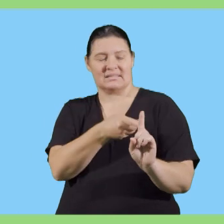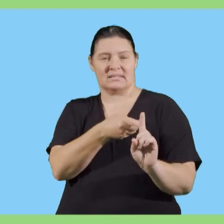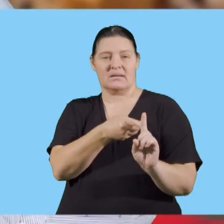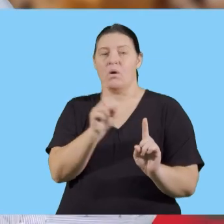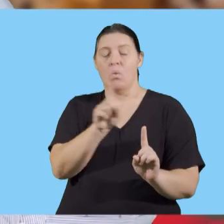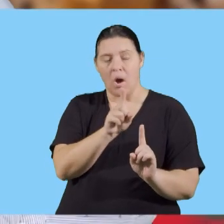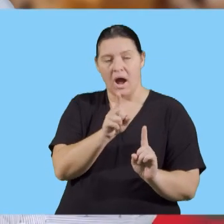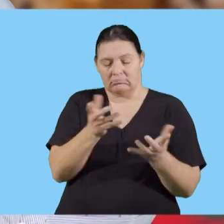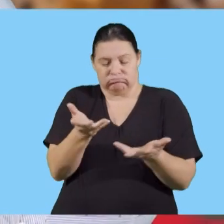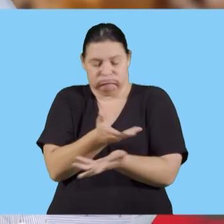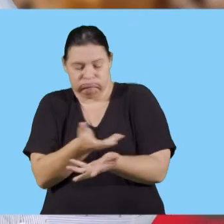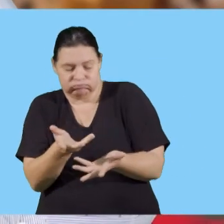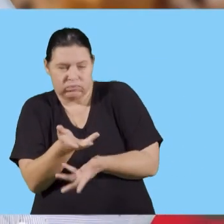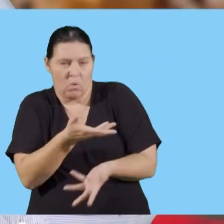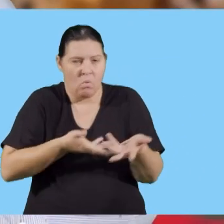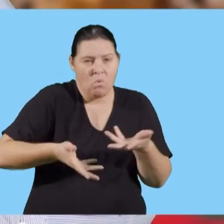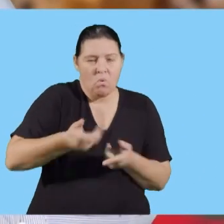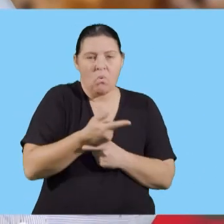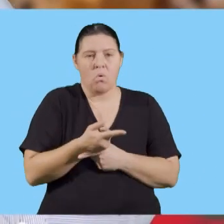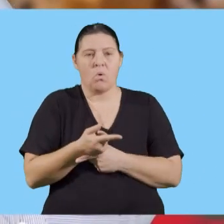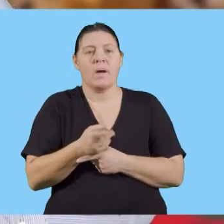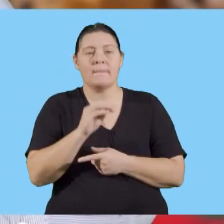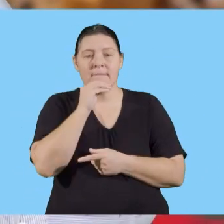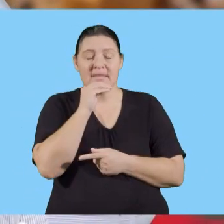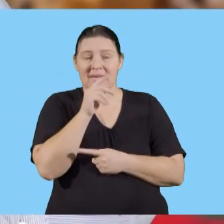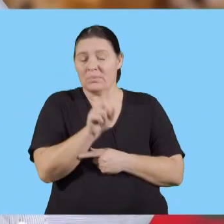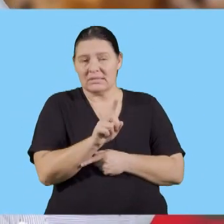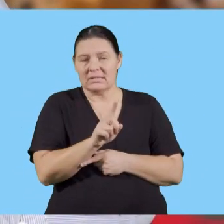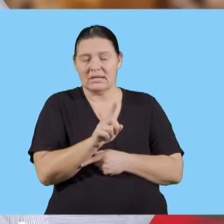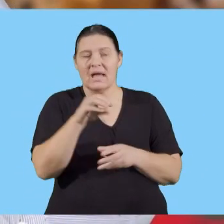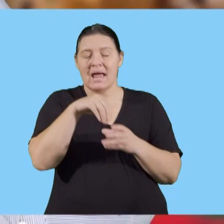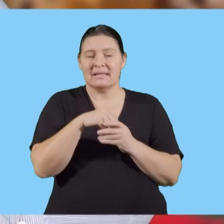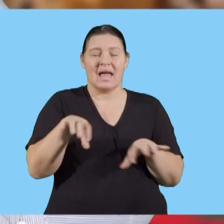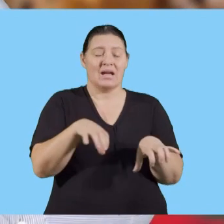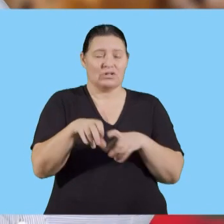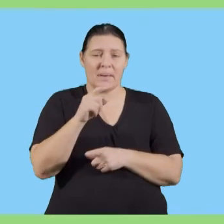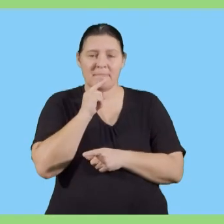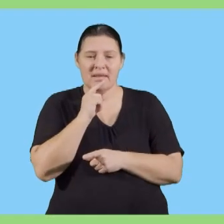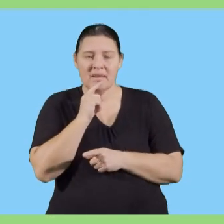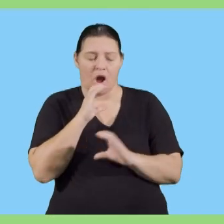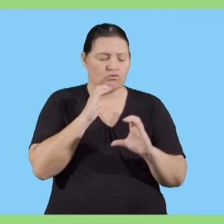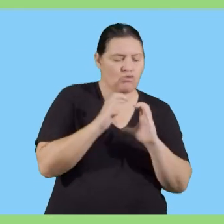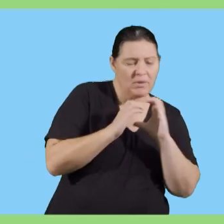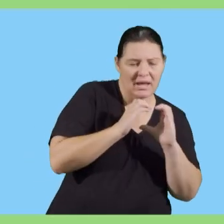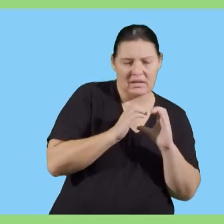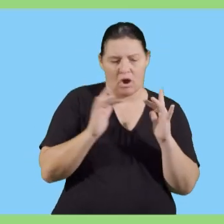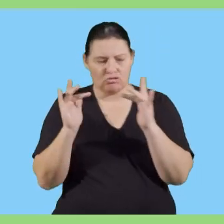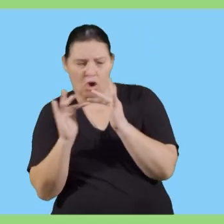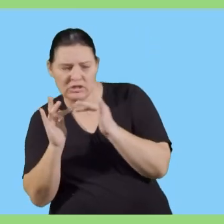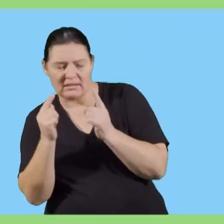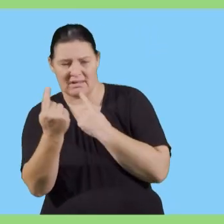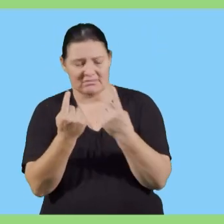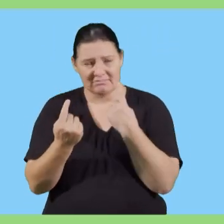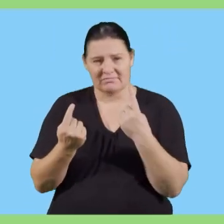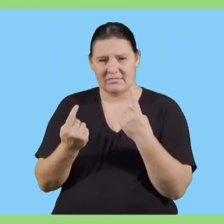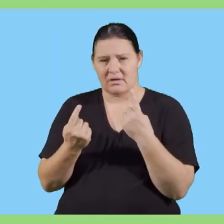that interaction speaks about the communication, the direct context that organisms have with one another. So the ecology is a study